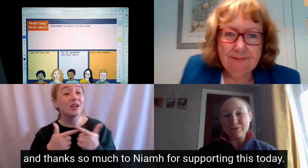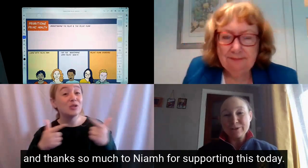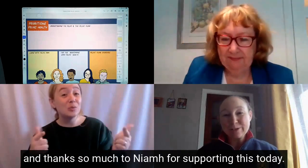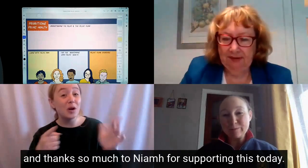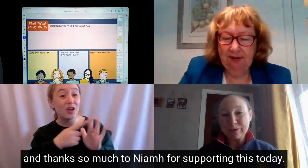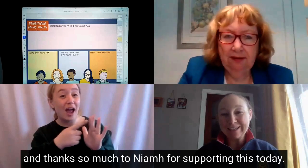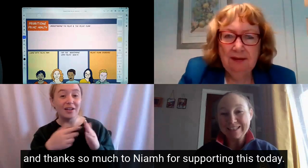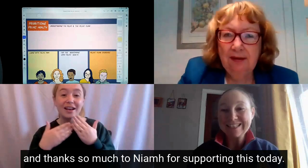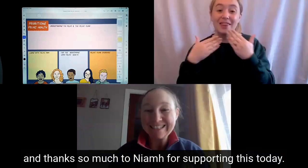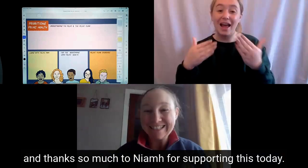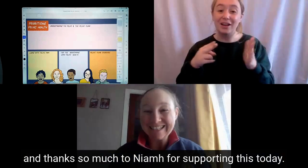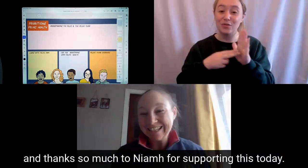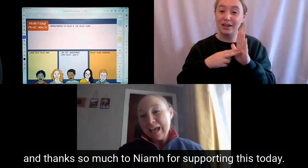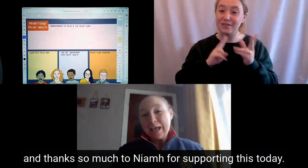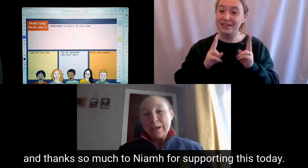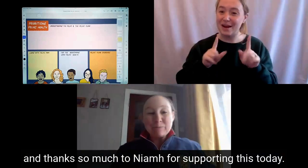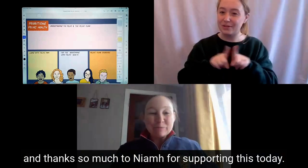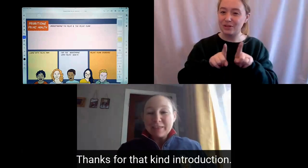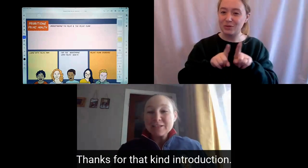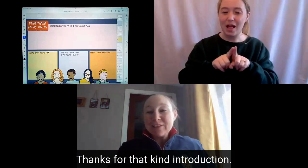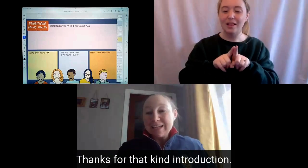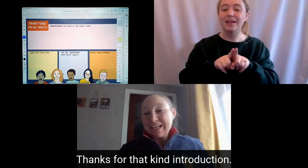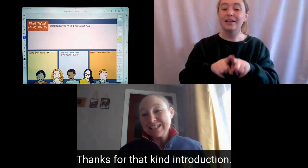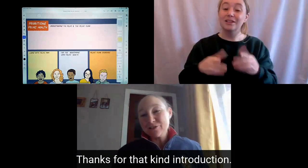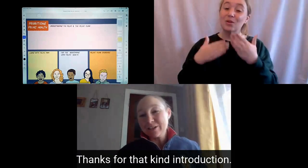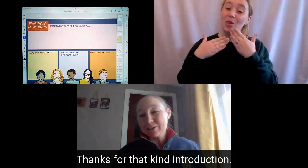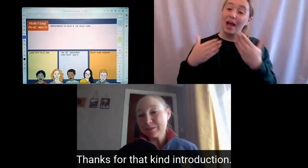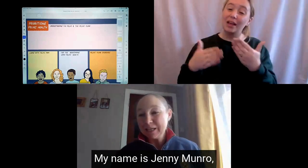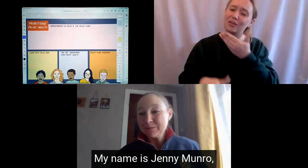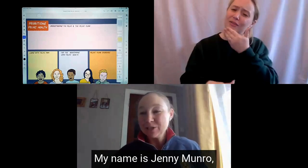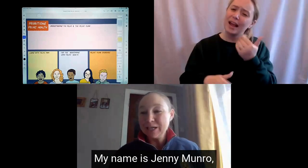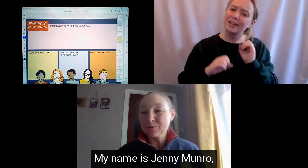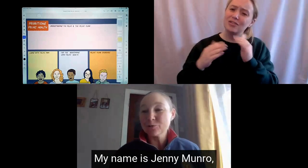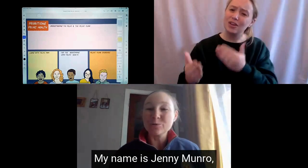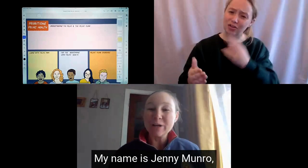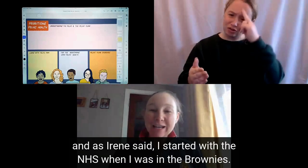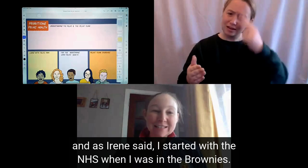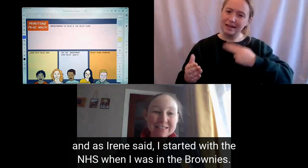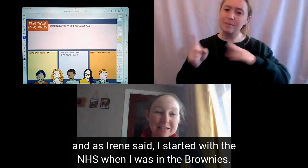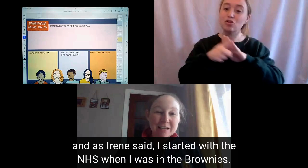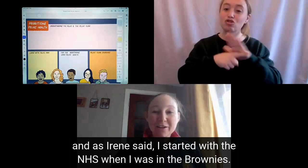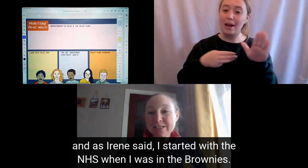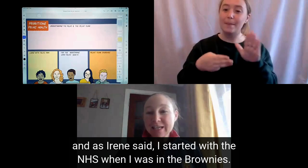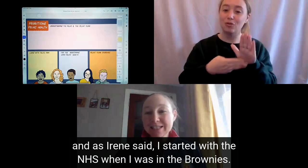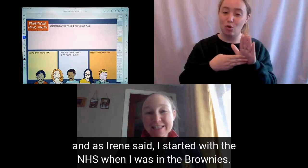Niamh for supporting this today. Thanks for that kind introduction. My name's Jenny Munro,